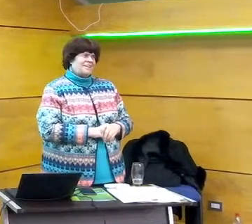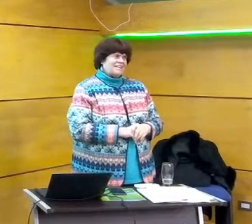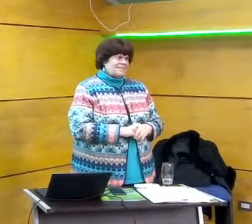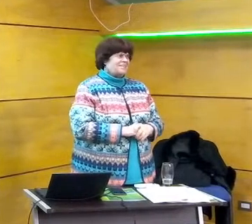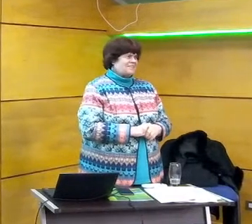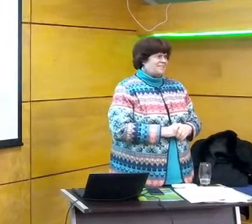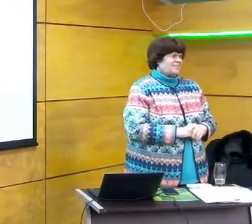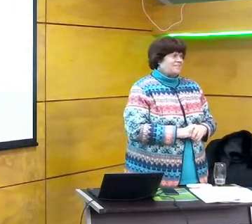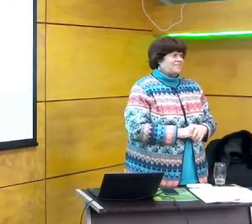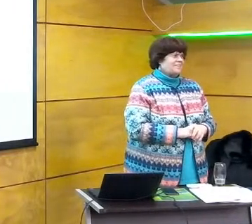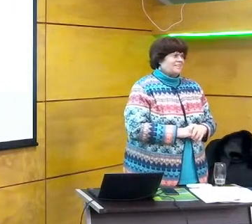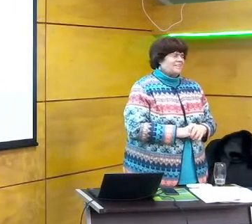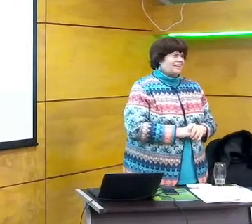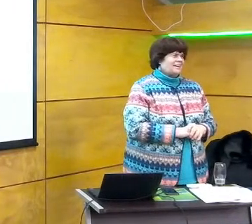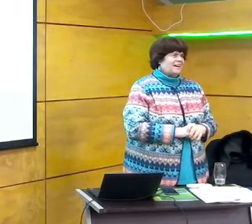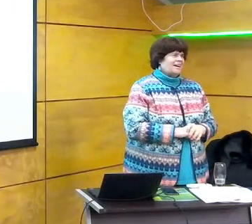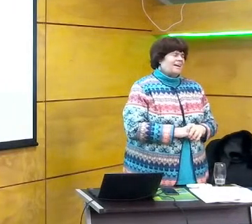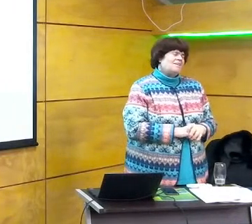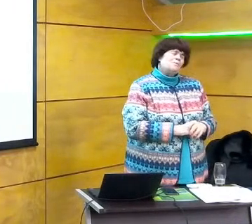They